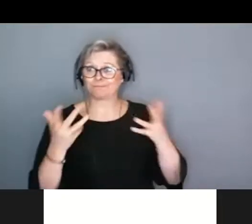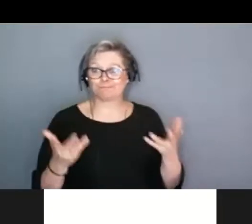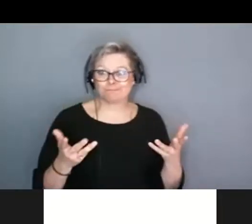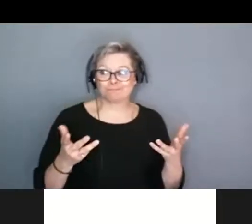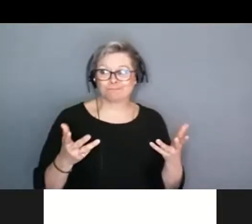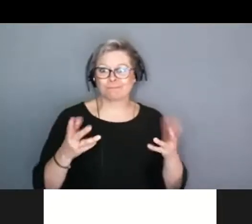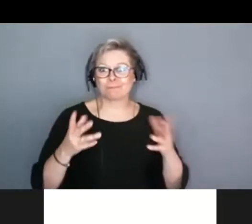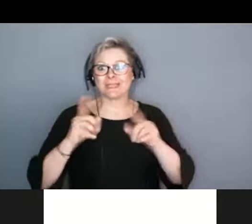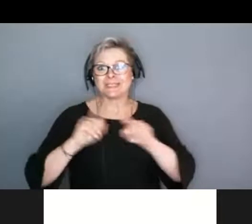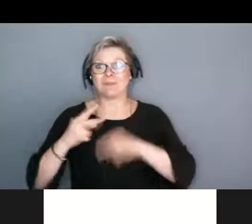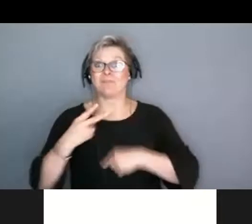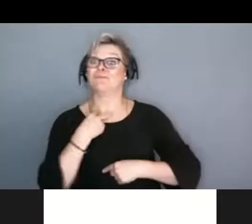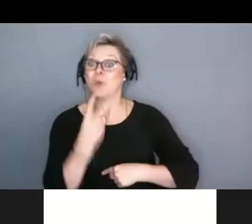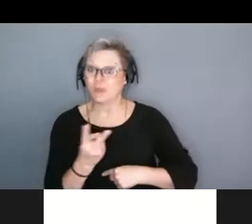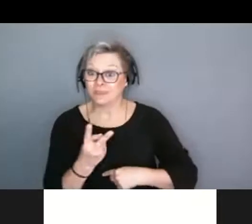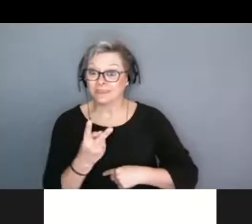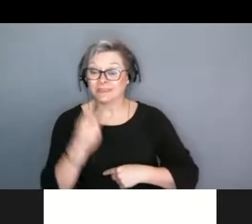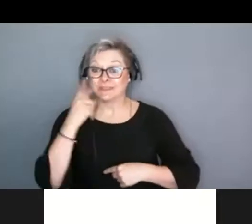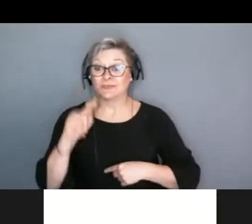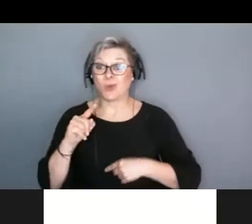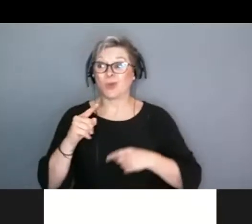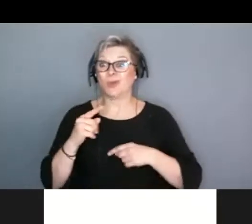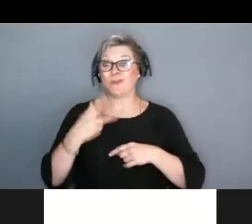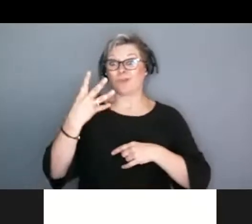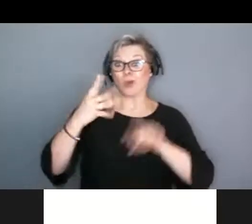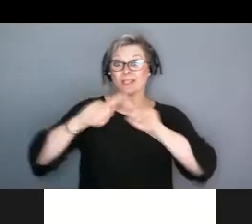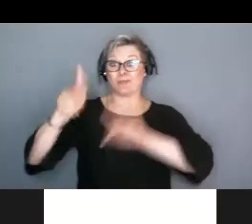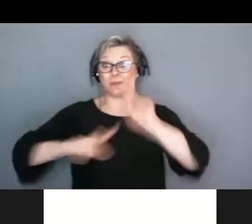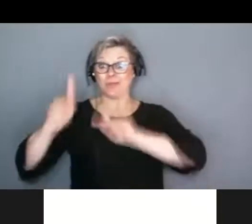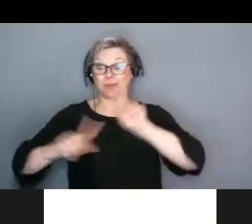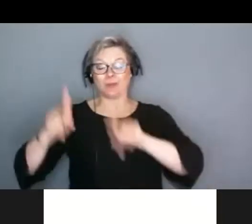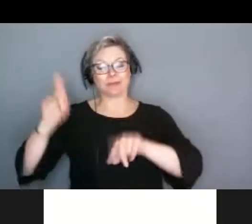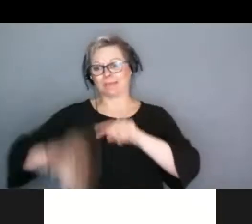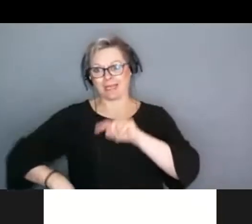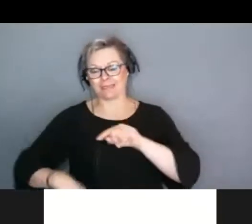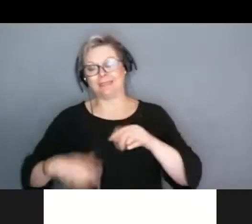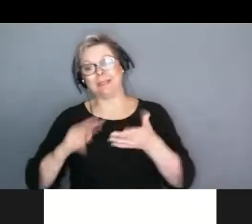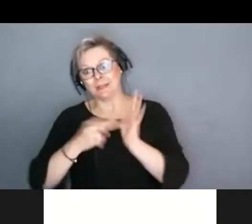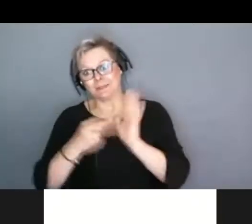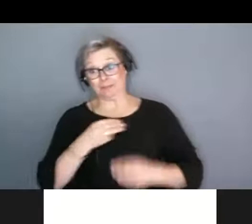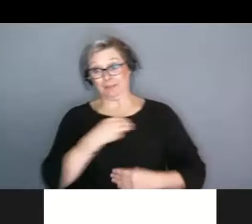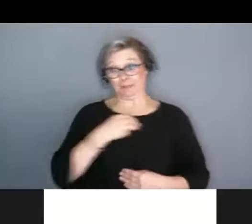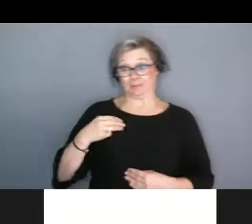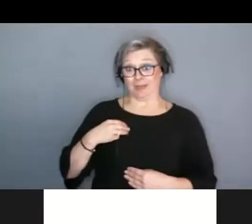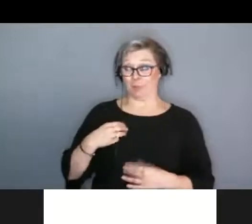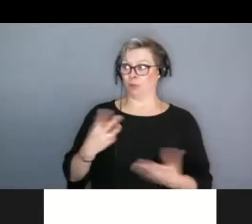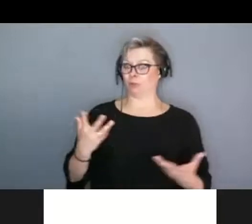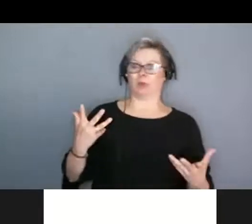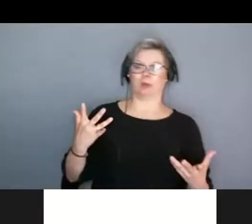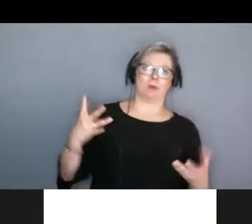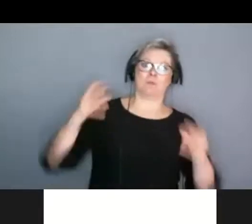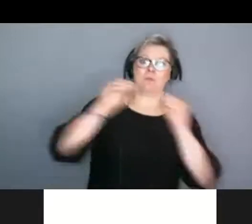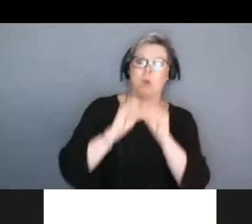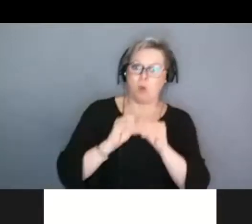creating totally different vocal characters. So our cast, I think, tripled in the making of the podcast. We brought in